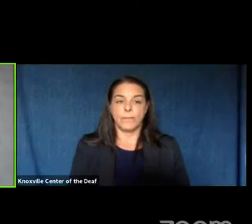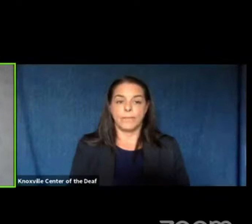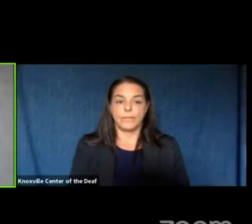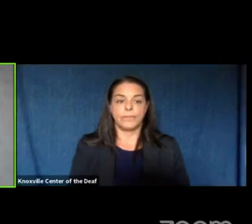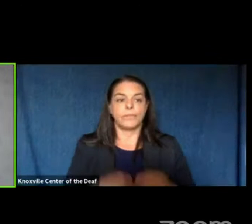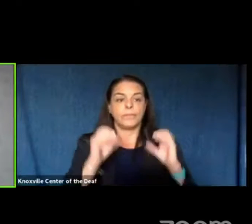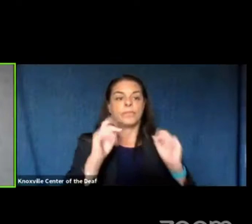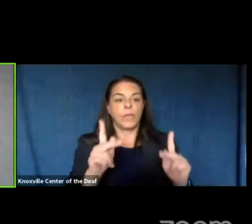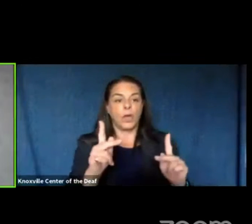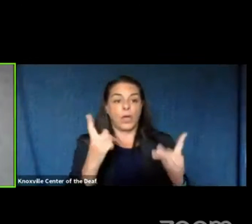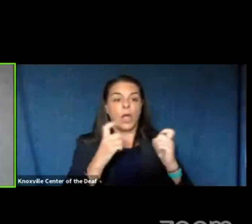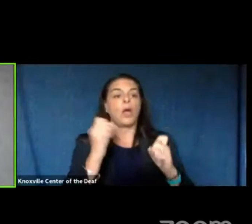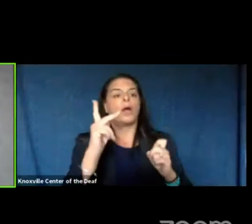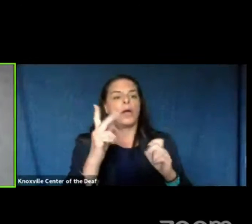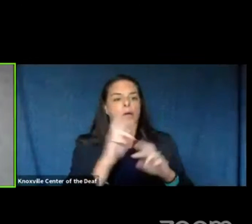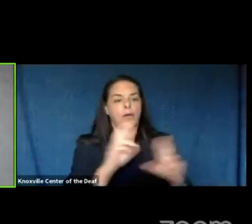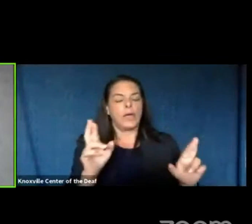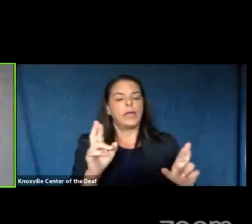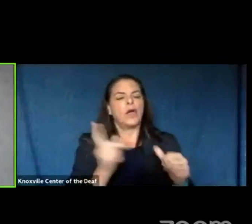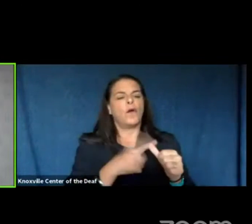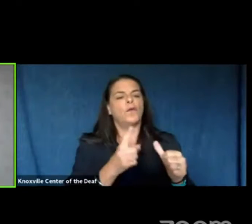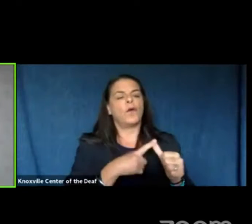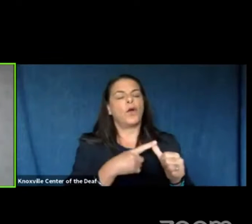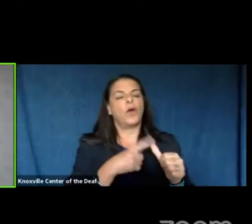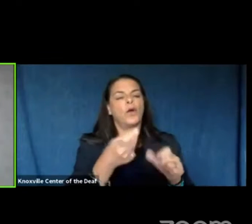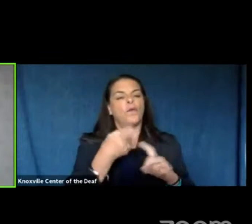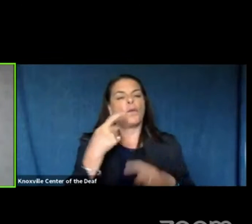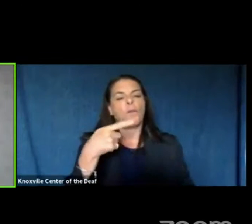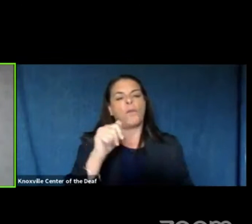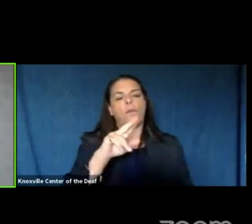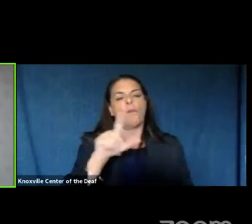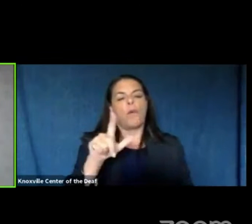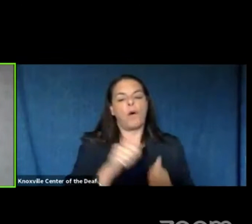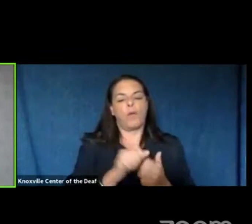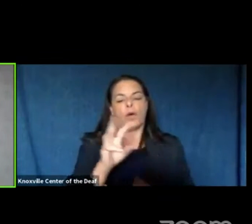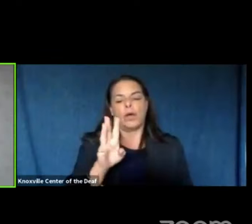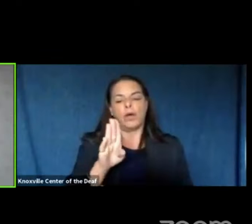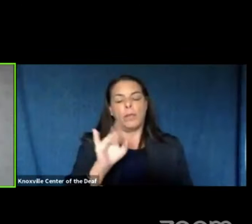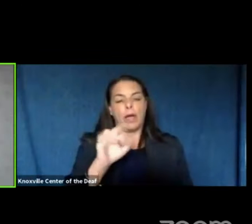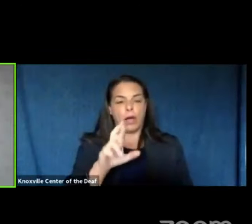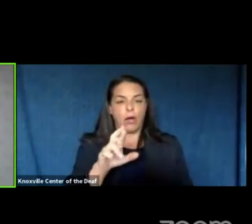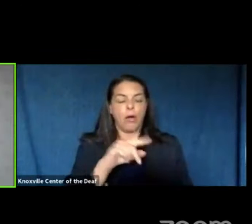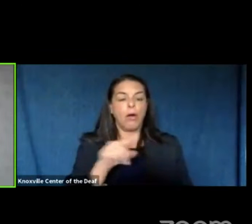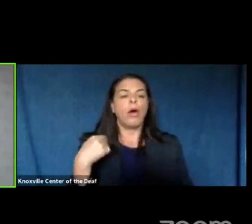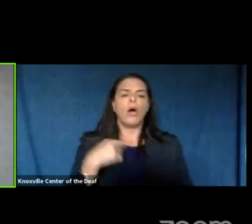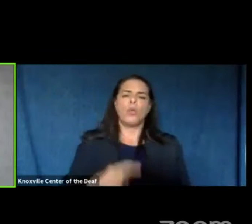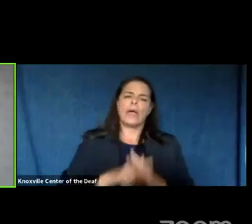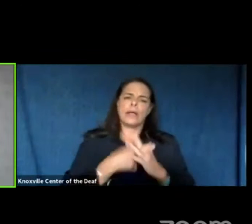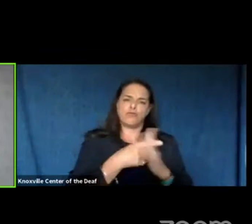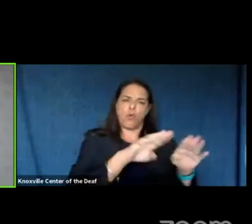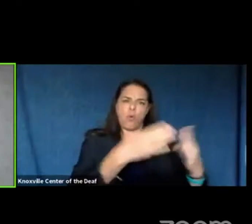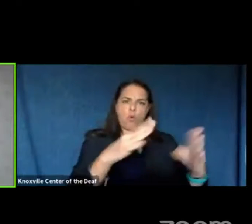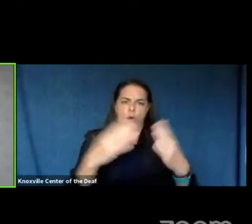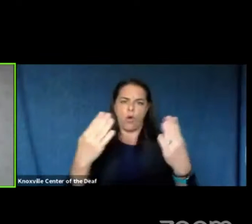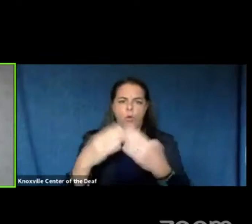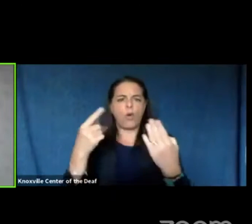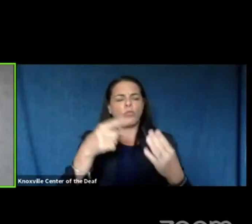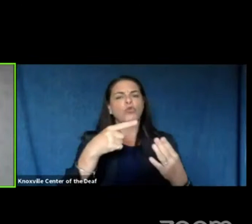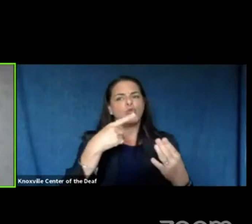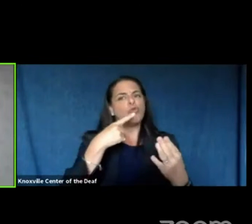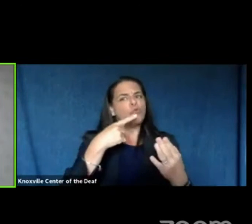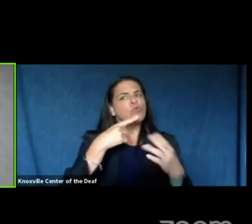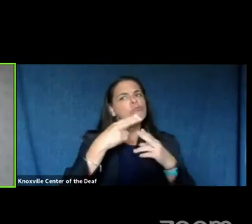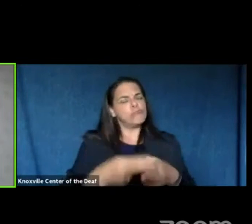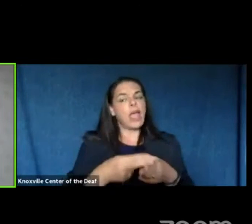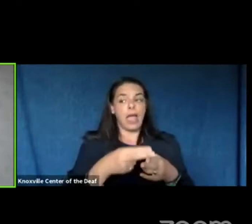All right, any questions? Okay. First question from Paul with WBIR. When we started reopening, you mentioned that cases would rise